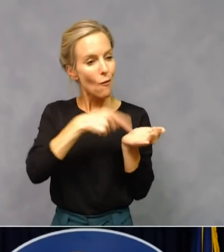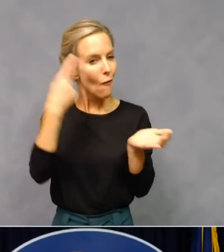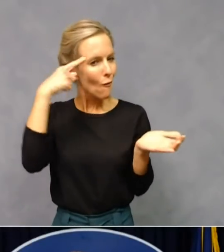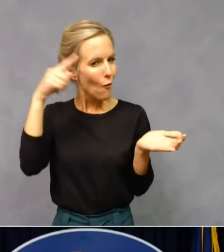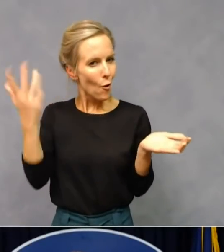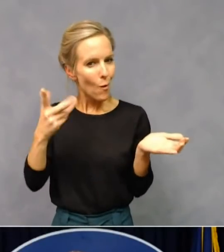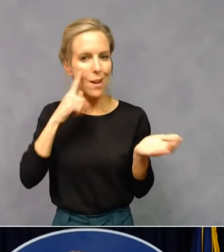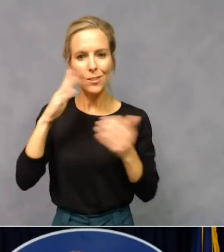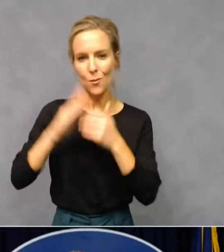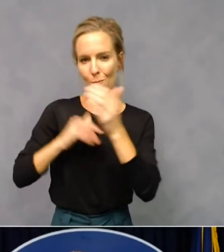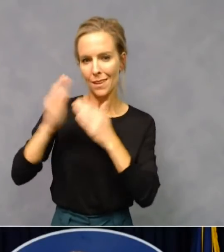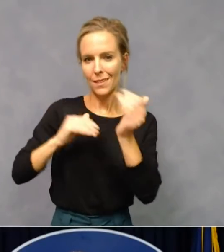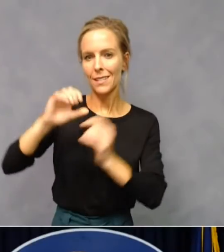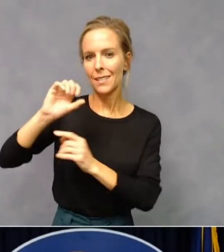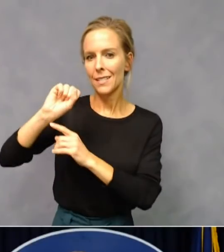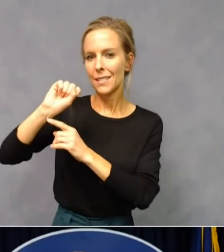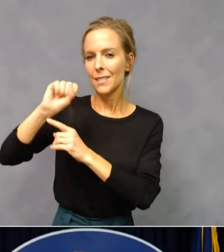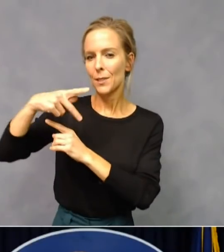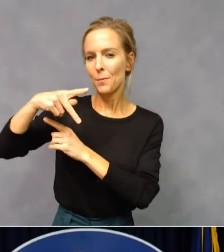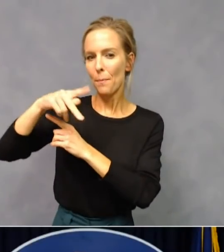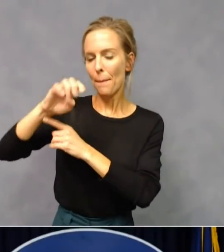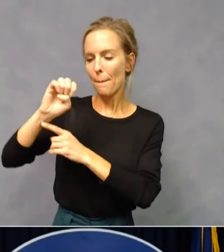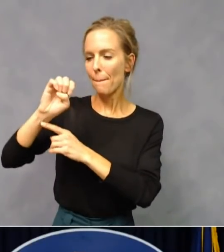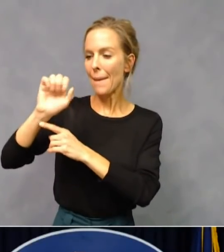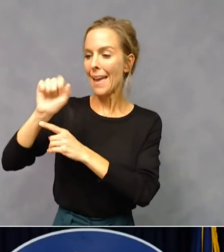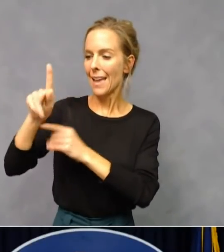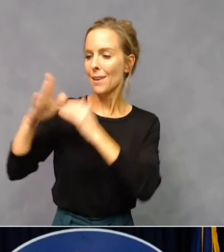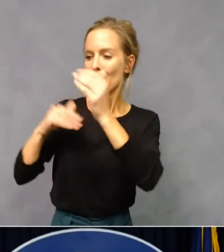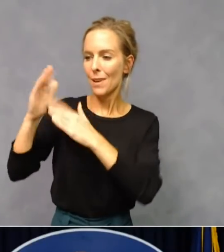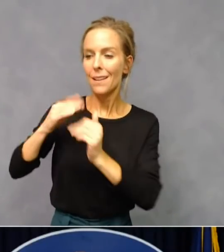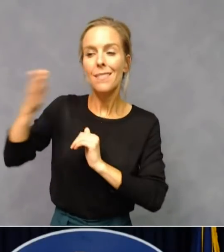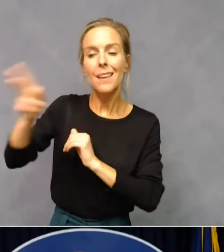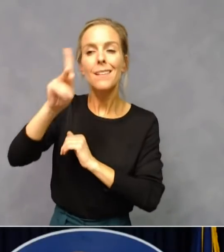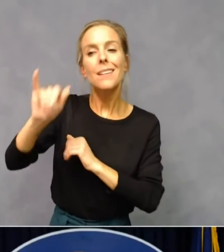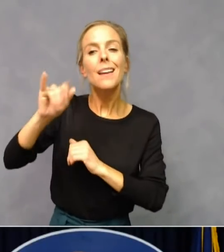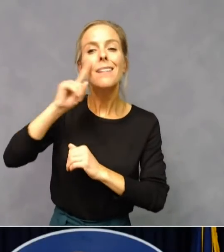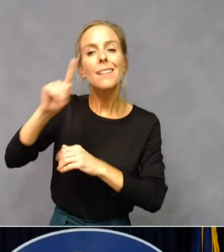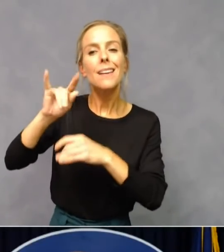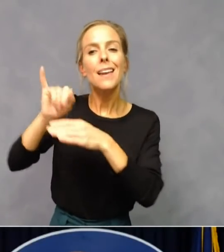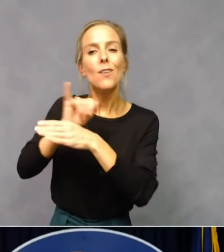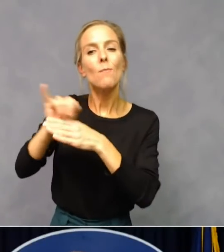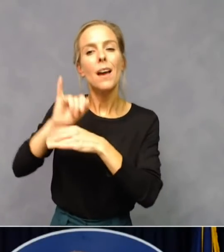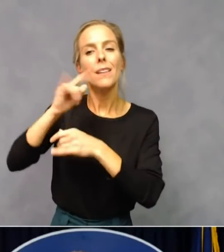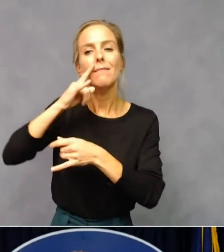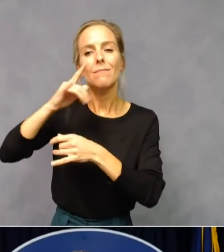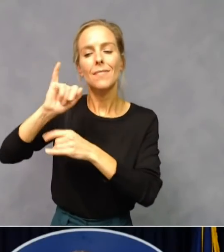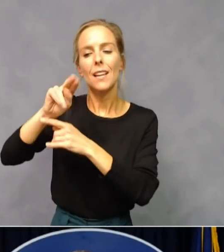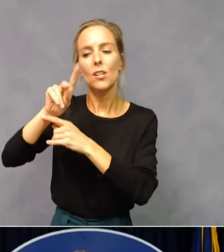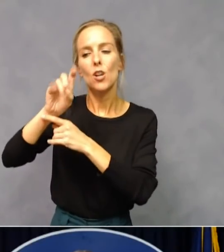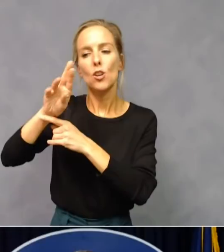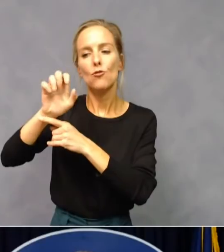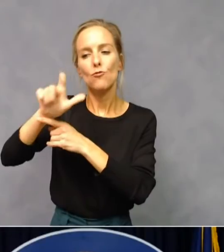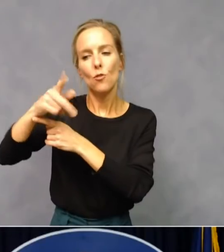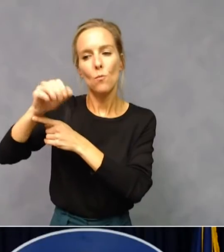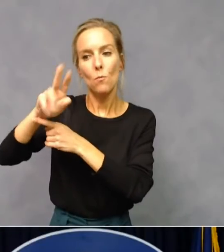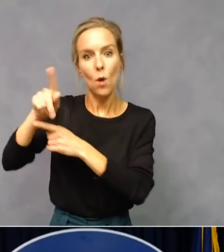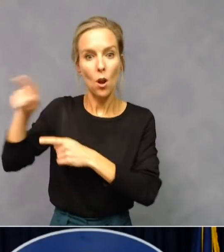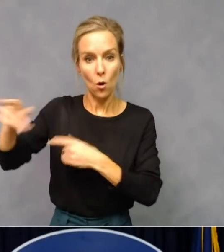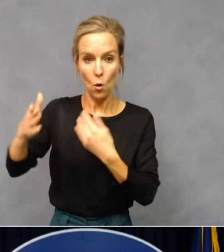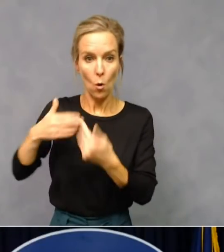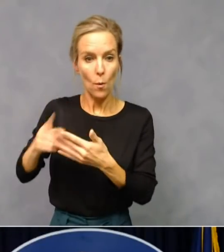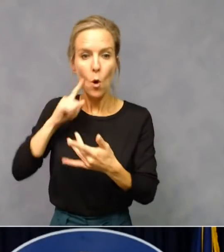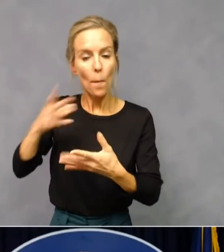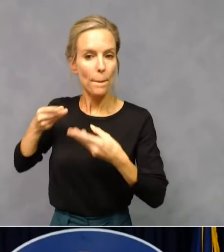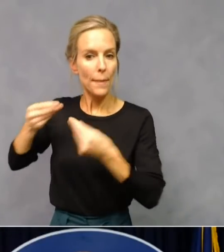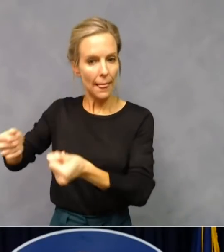building in the Kentucky Enterprise Industrial Park. Almost $4 million has been expended of that $6 million grant. The